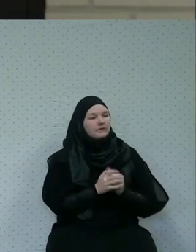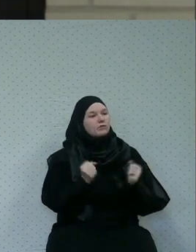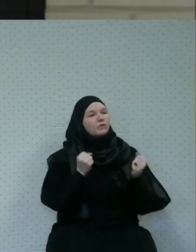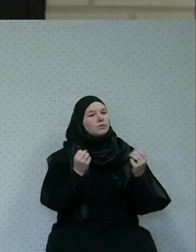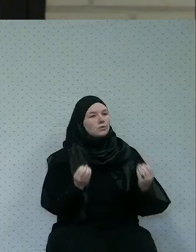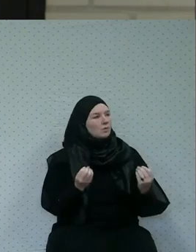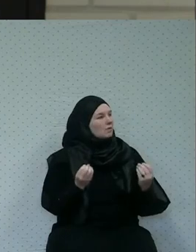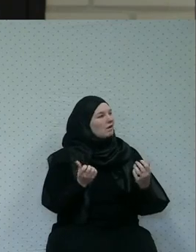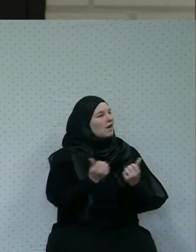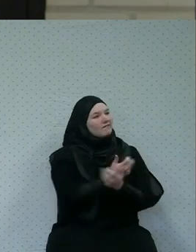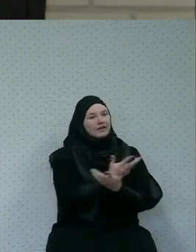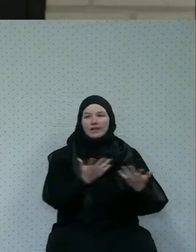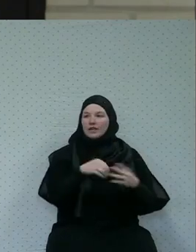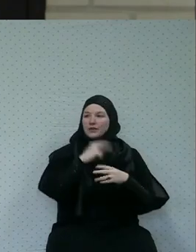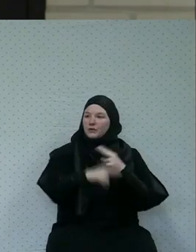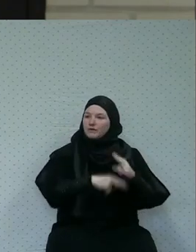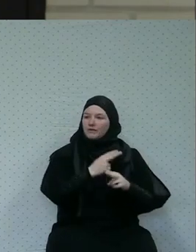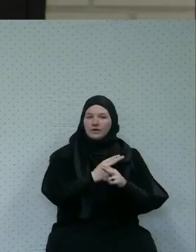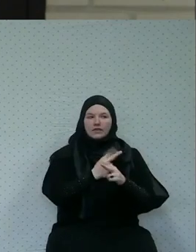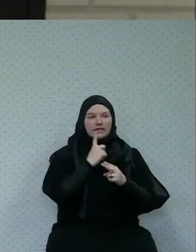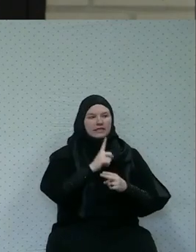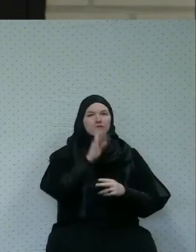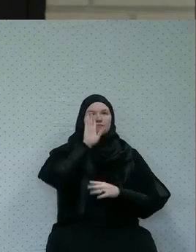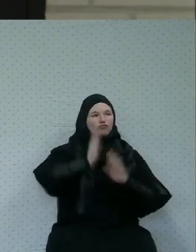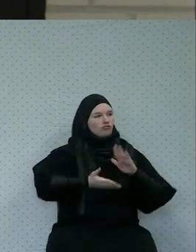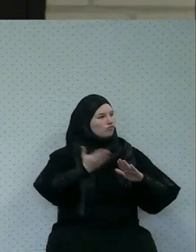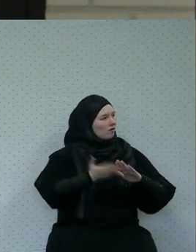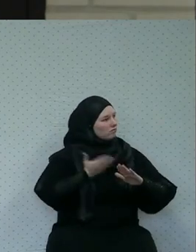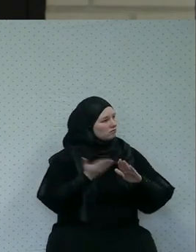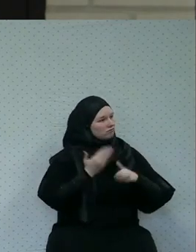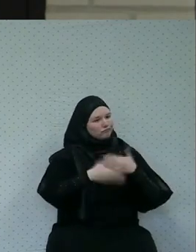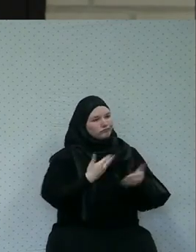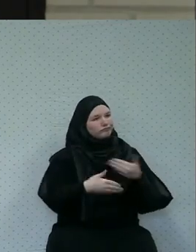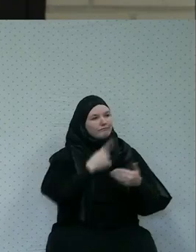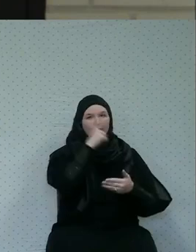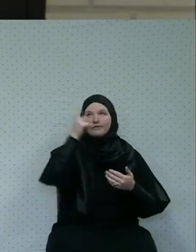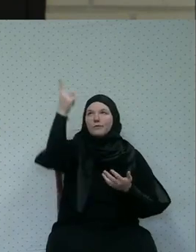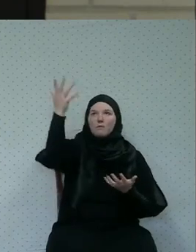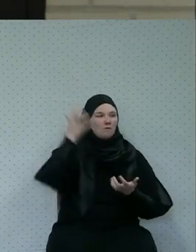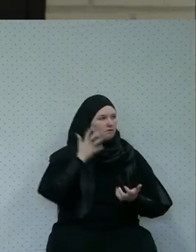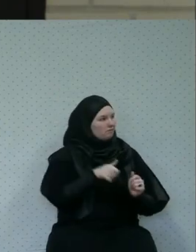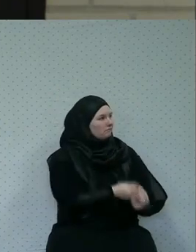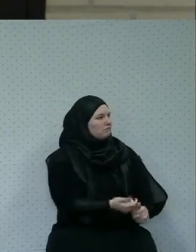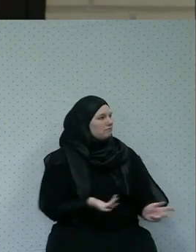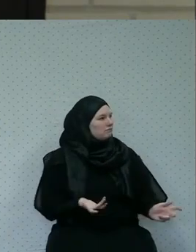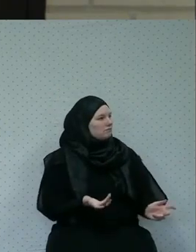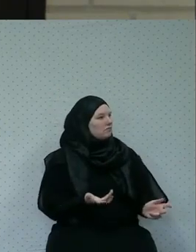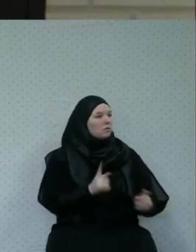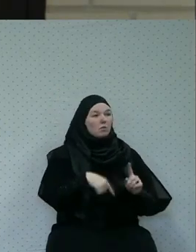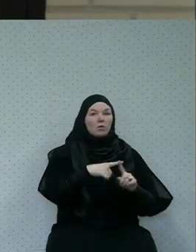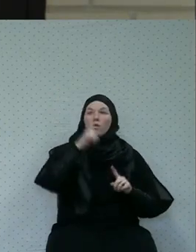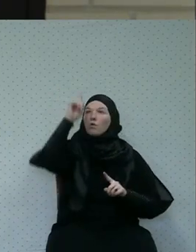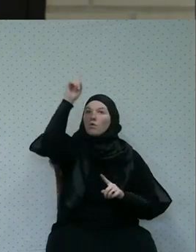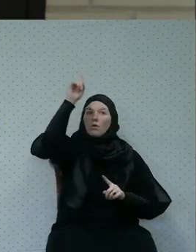So everything in the universe is running according to Allah's will. When Allah called